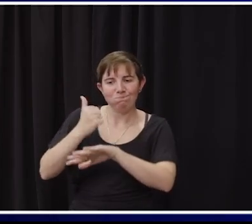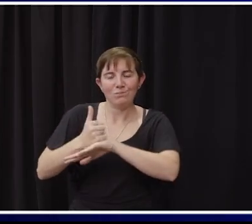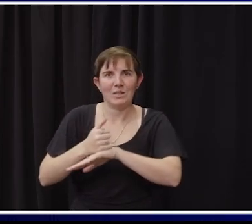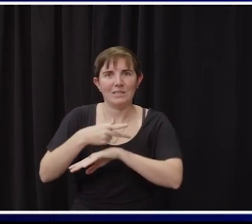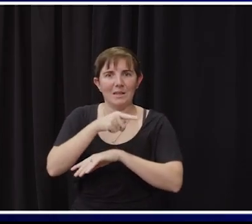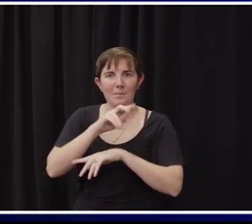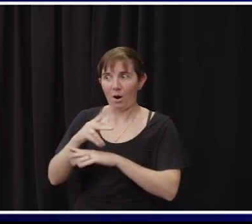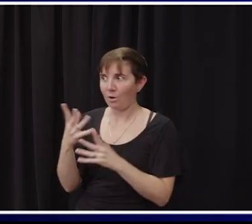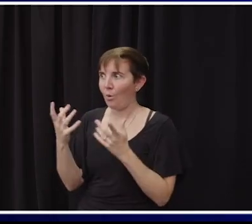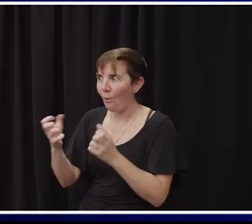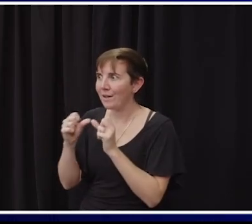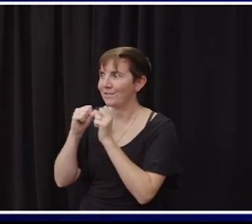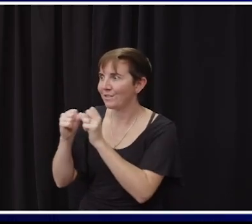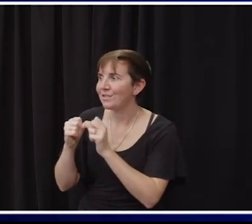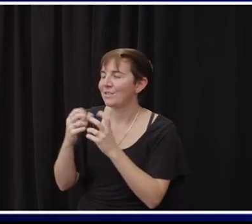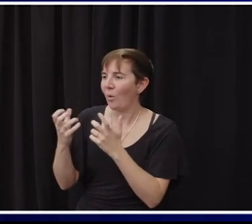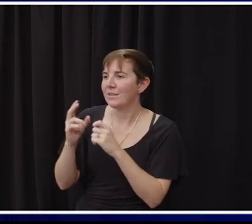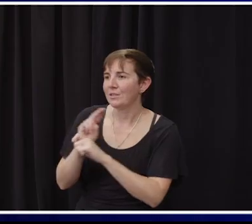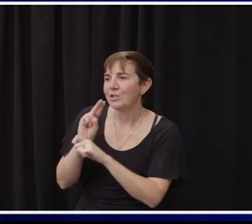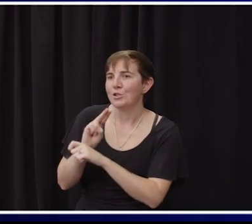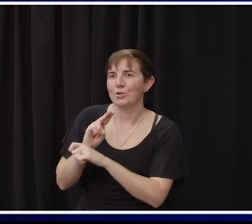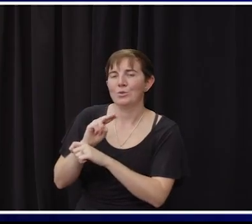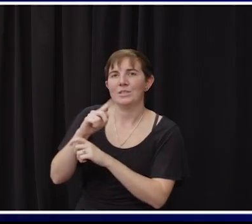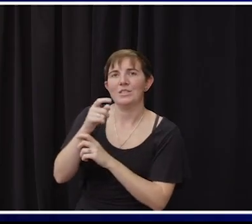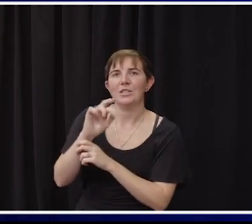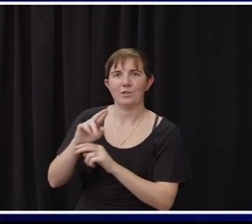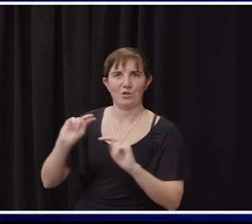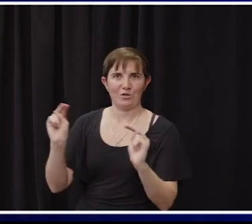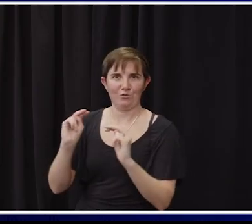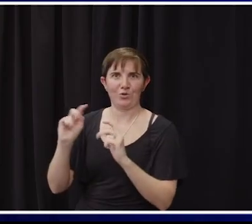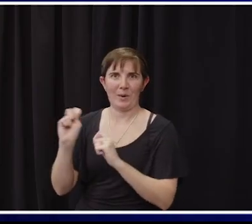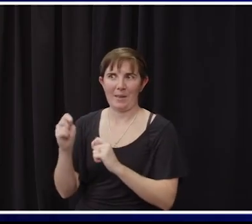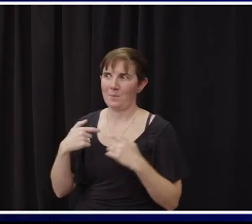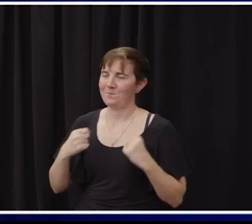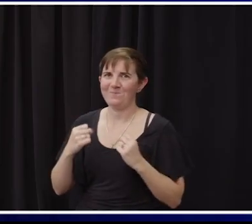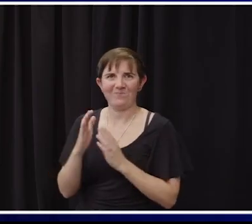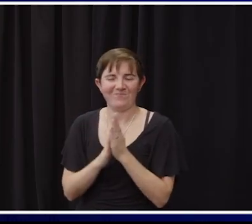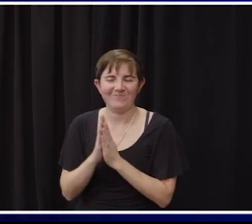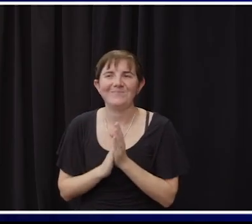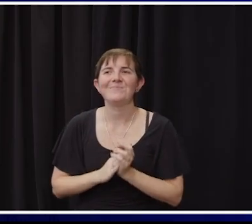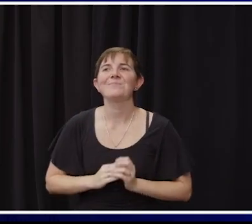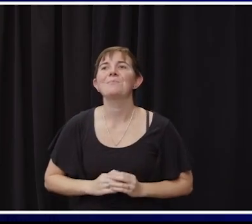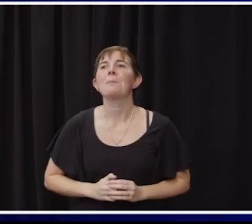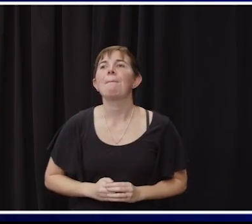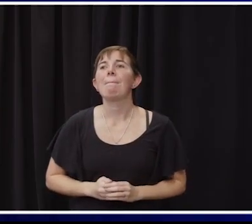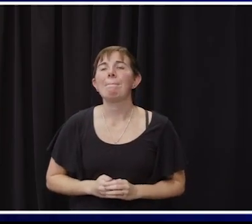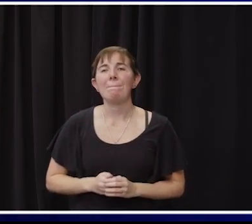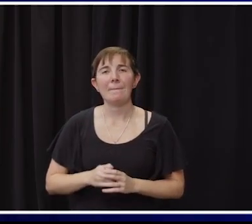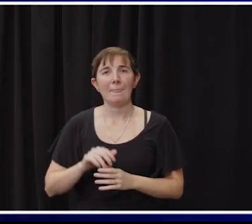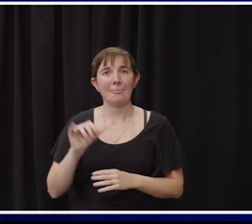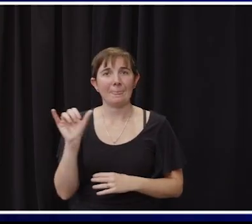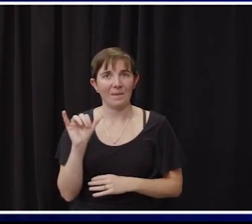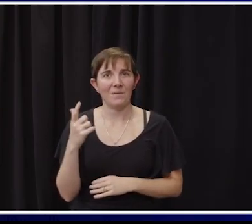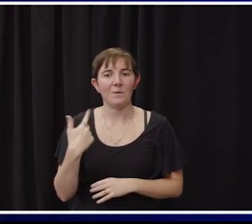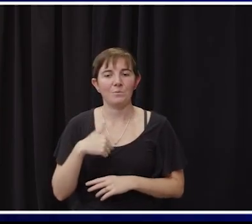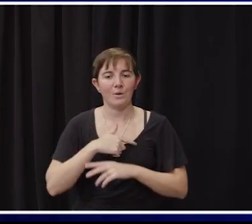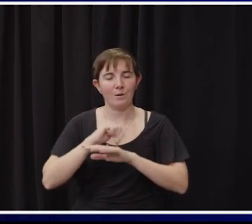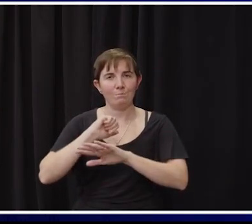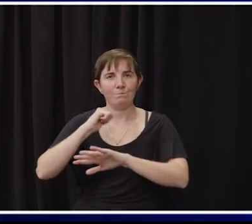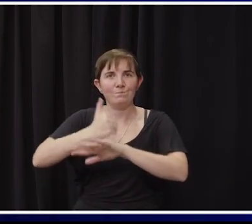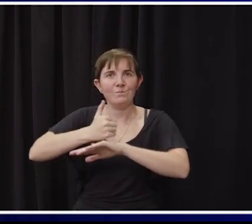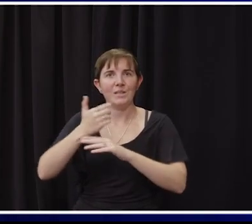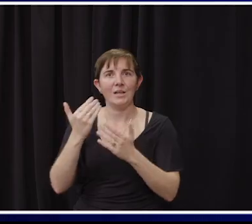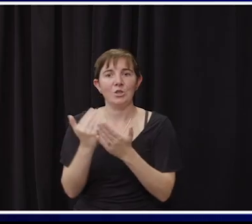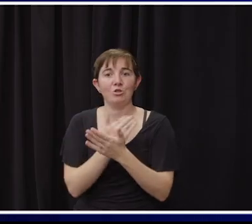is continuing the trend of using the inclusive gender-neutral restrooms. We are also implementing a